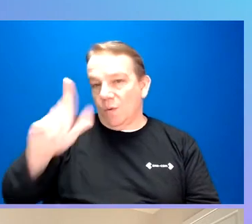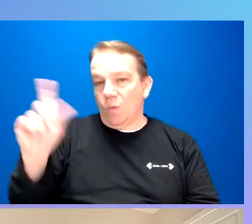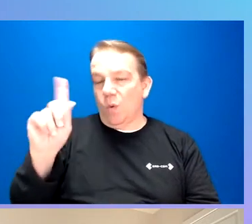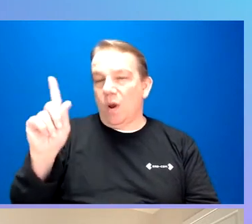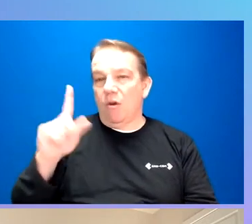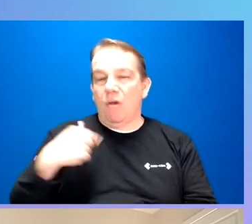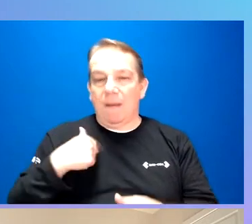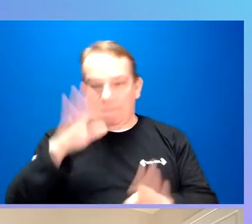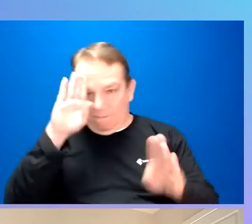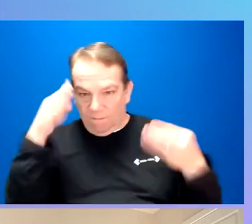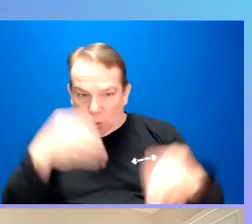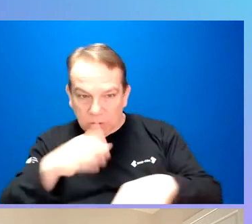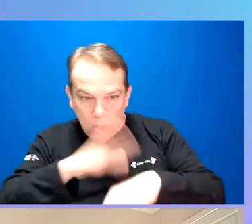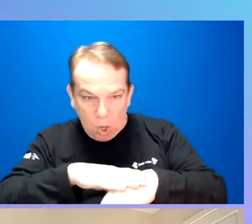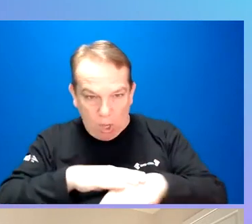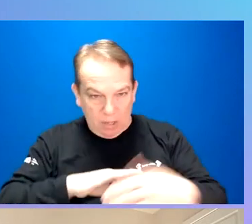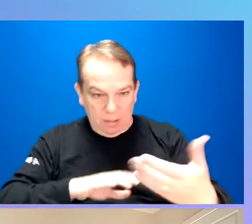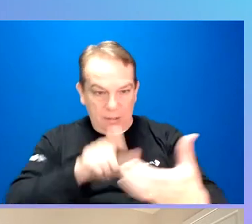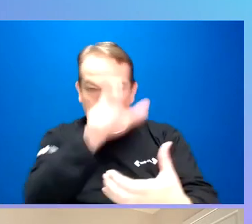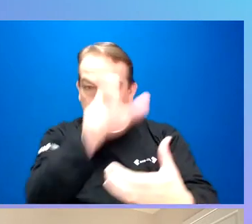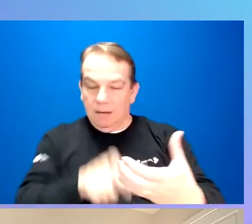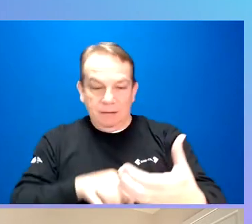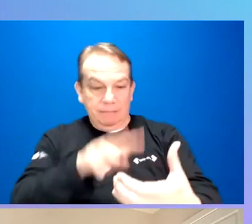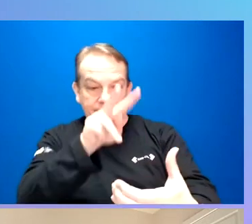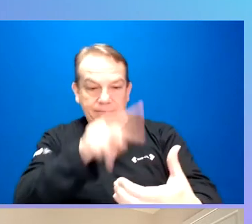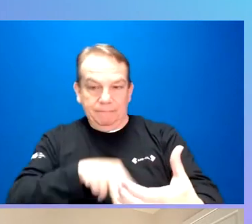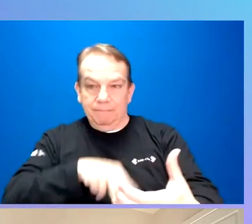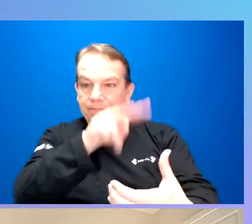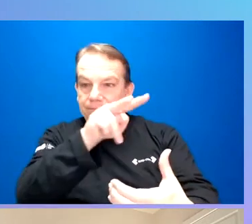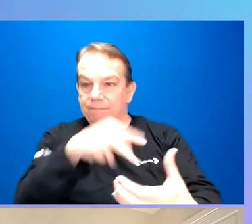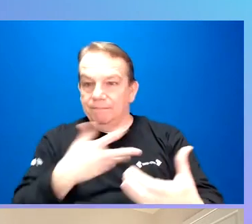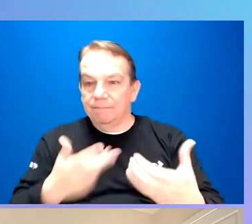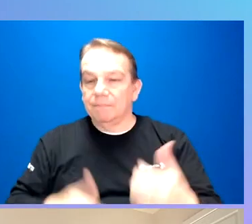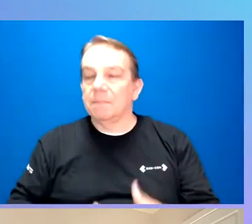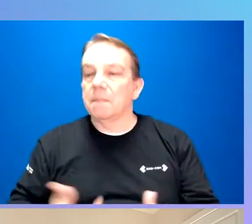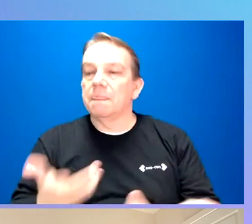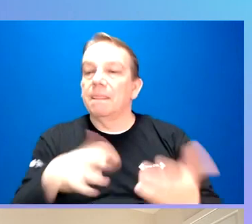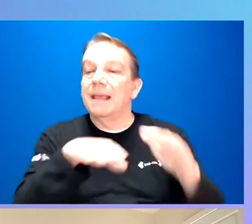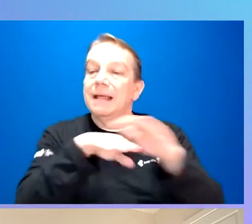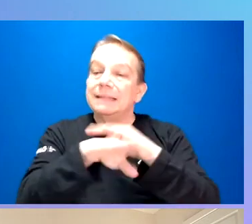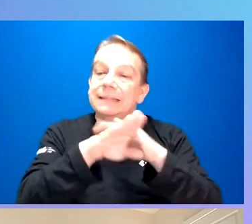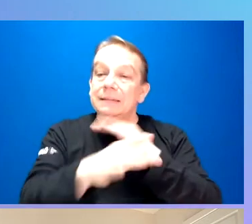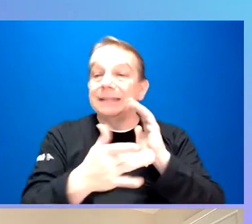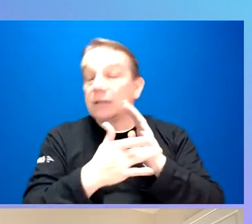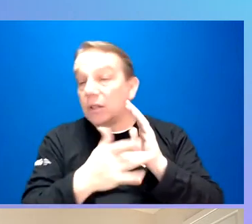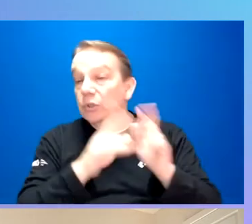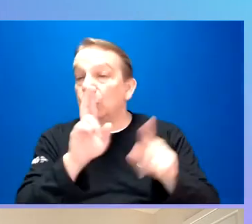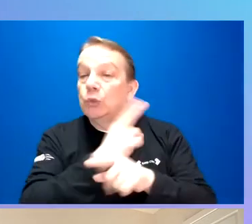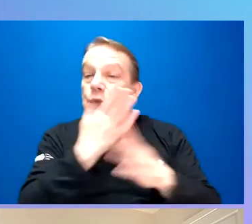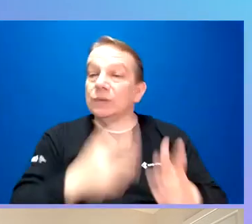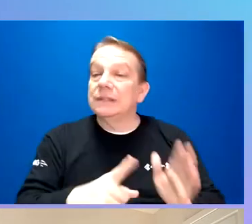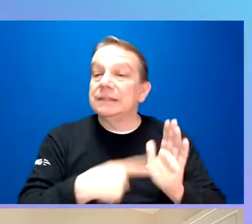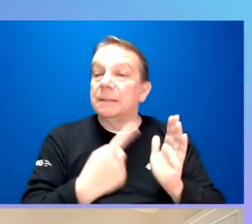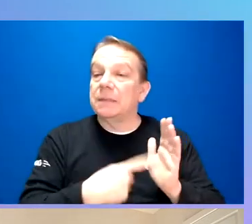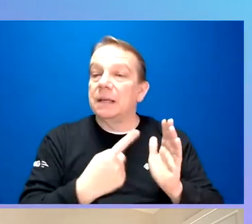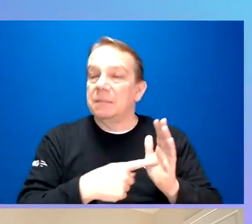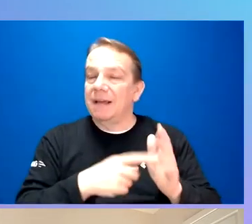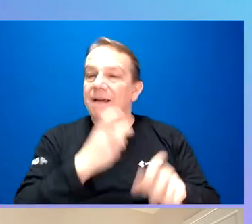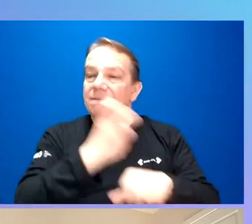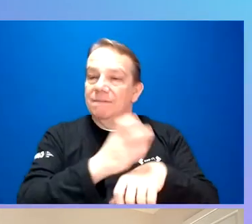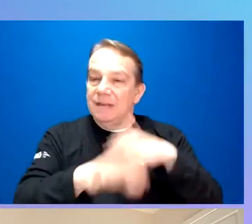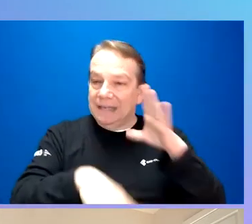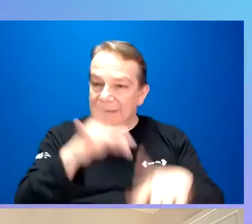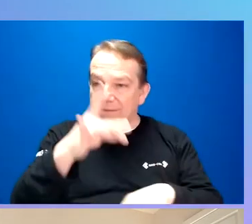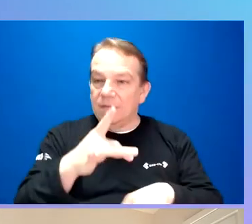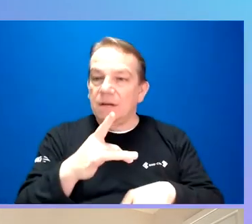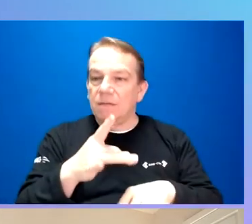element I'm focused on. So, being an accessibility technology user, sometimes it can be difficult to